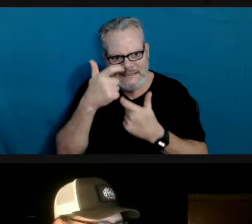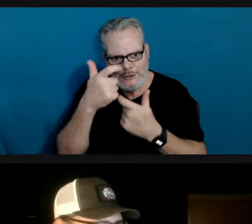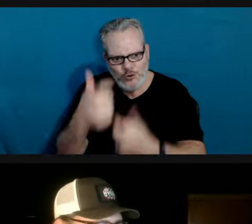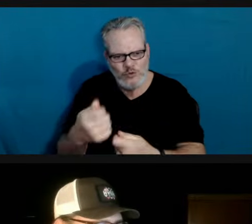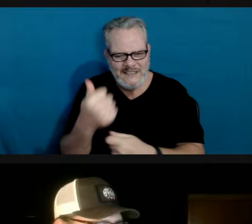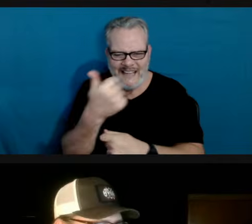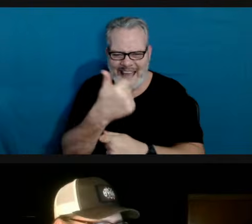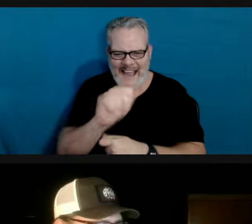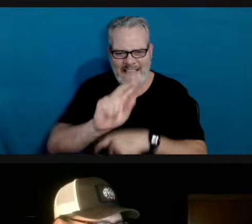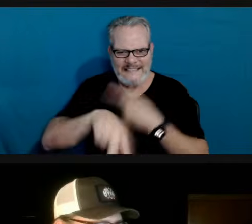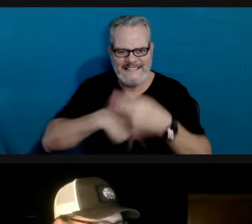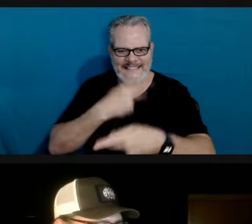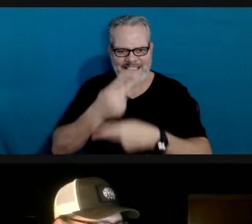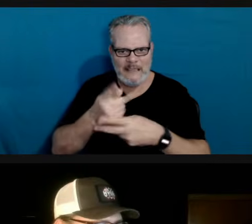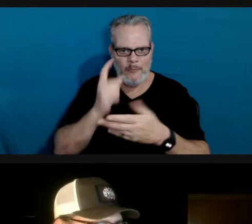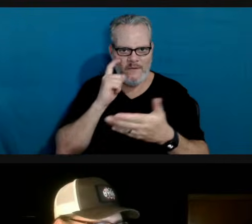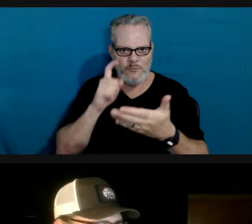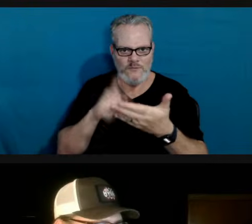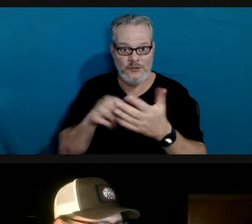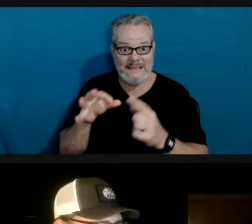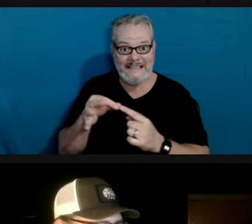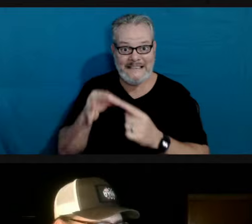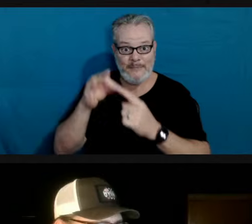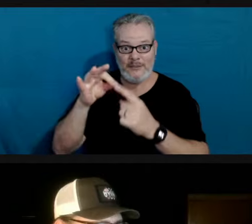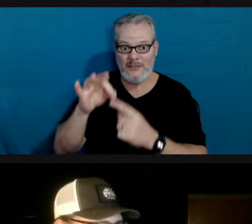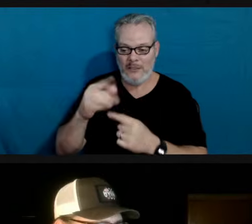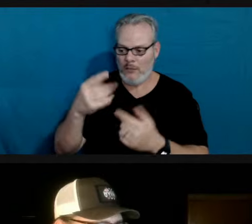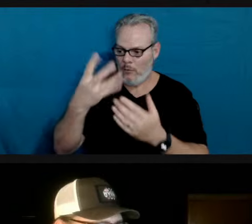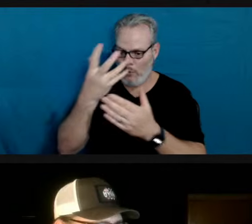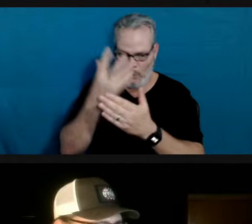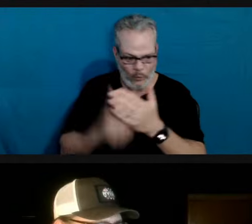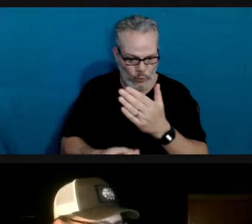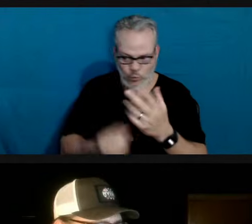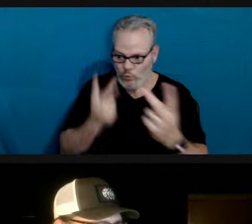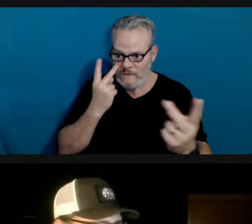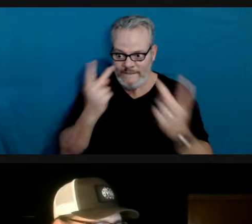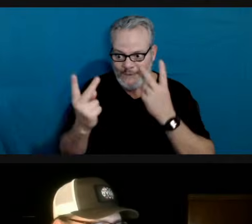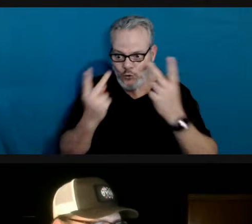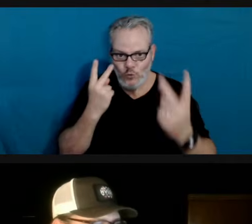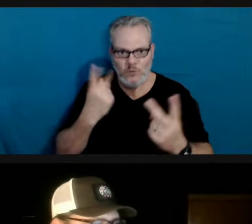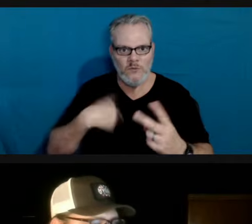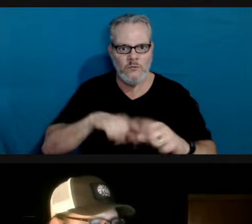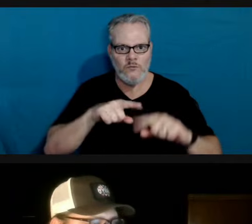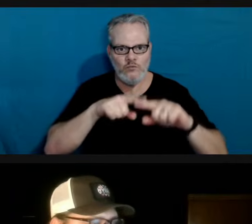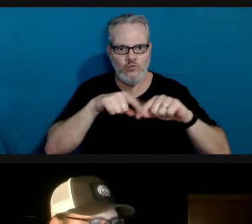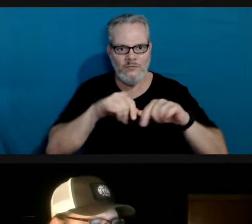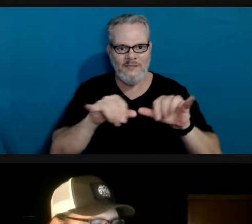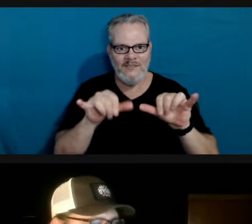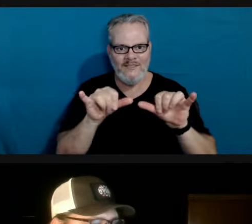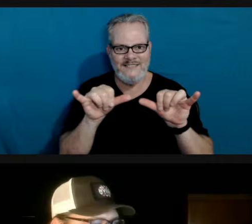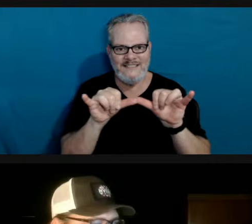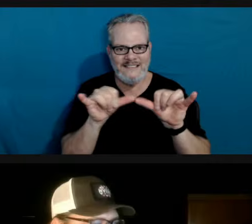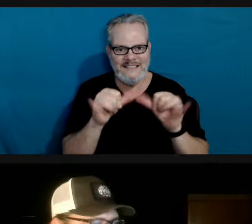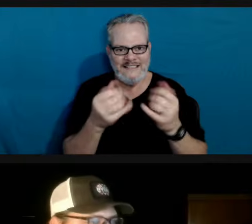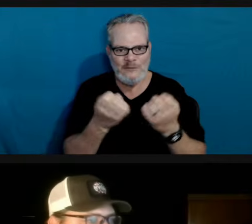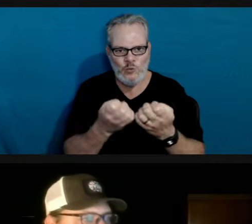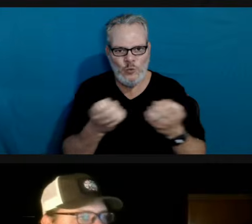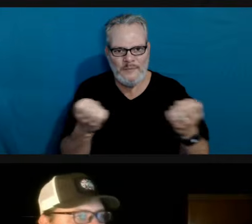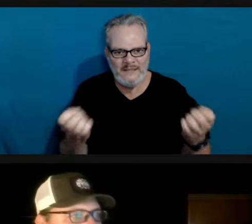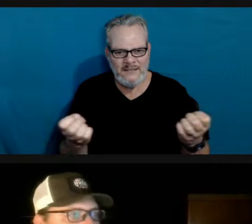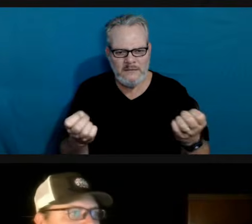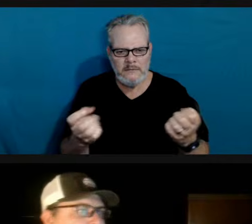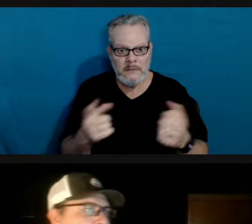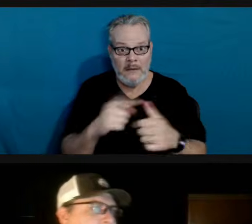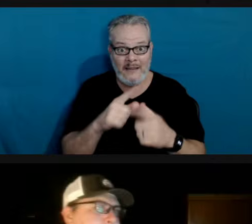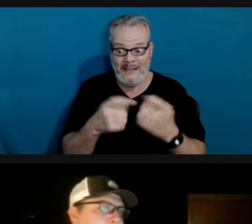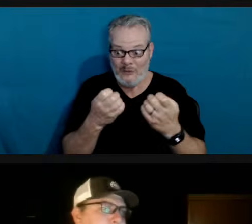especially since when we lose visual observations, we rely on instruments, and then the instruments go down. So a lot